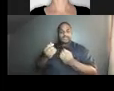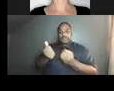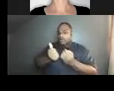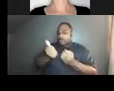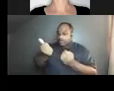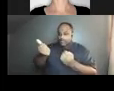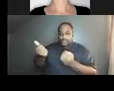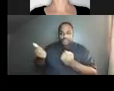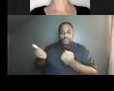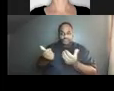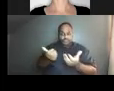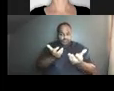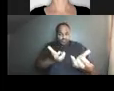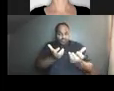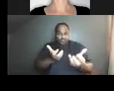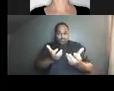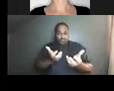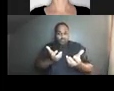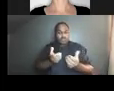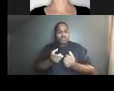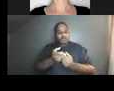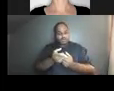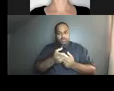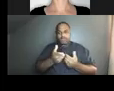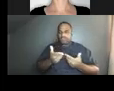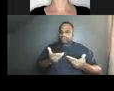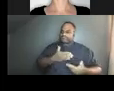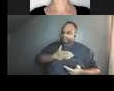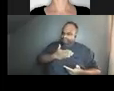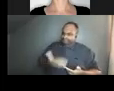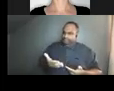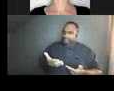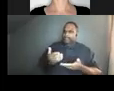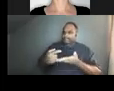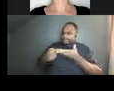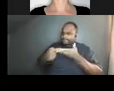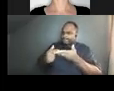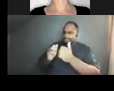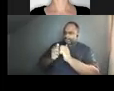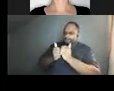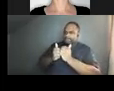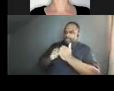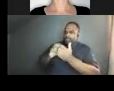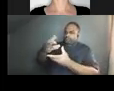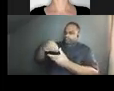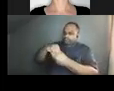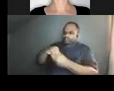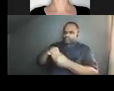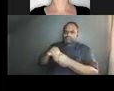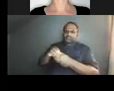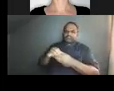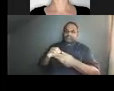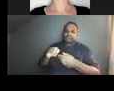it, wants it, with every very, very trendy